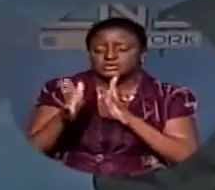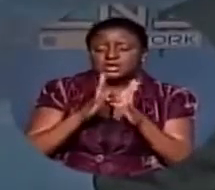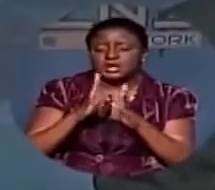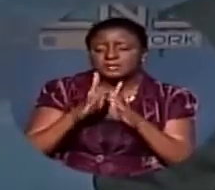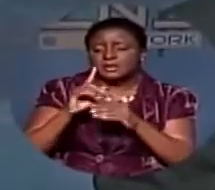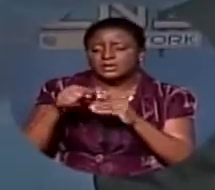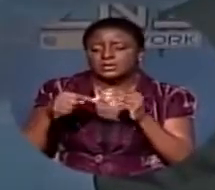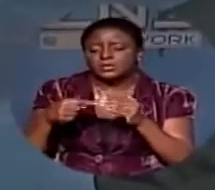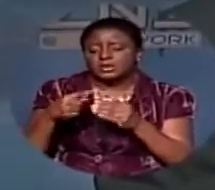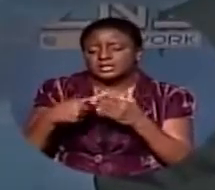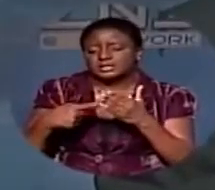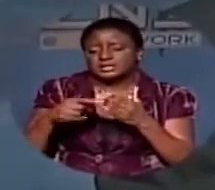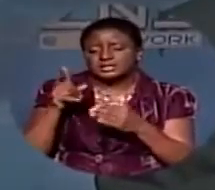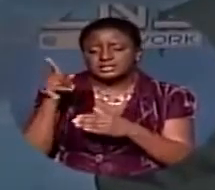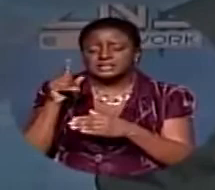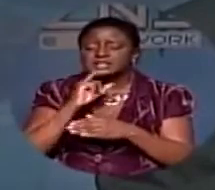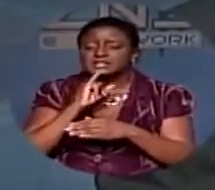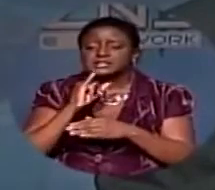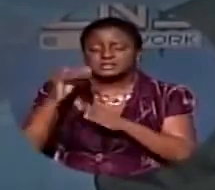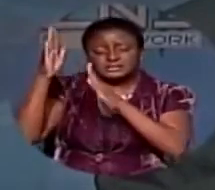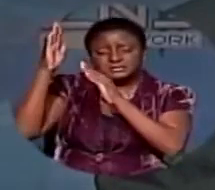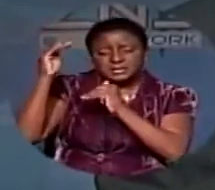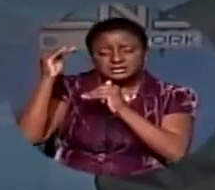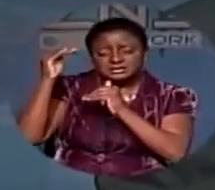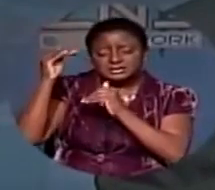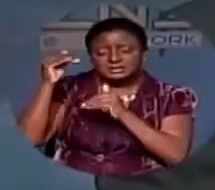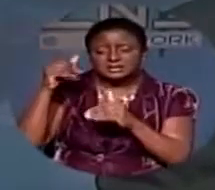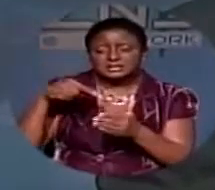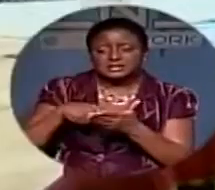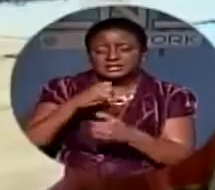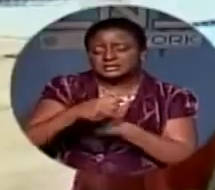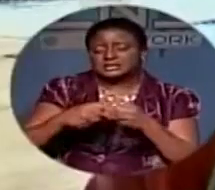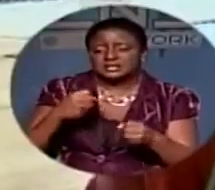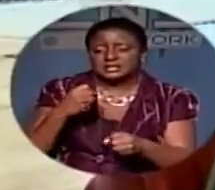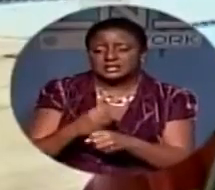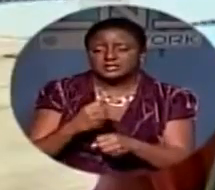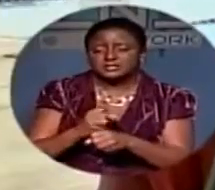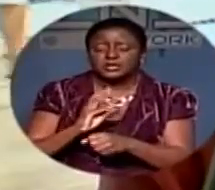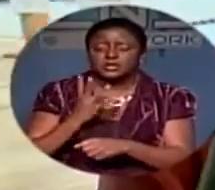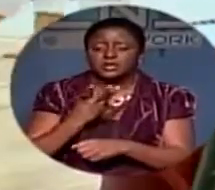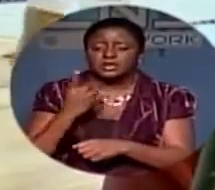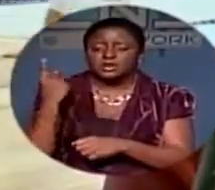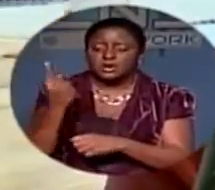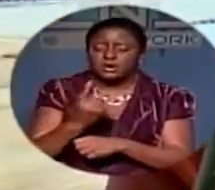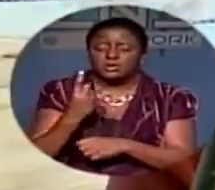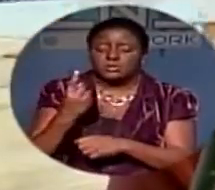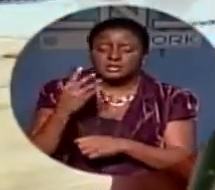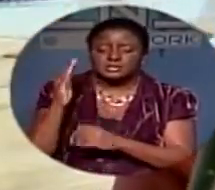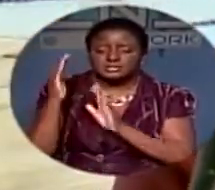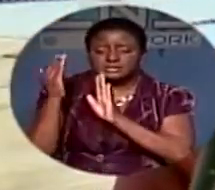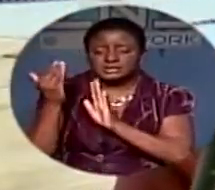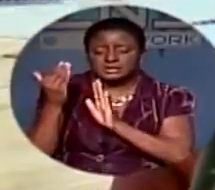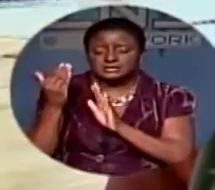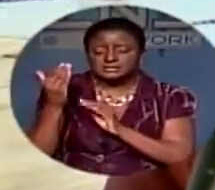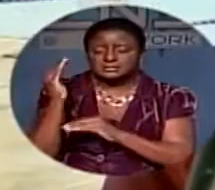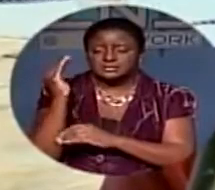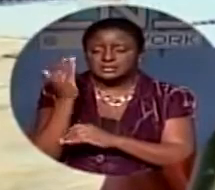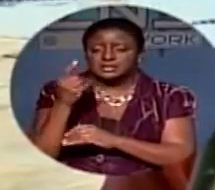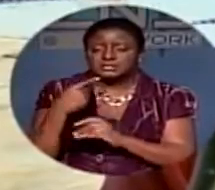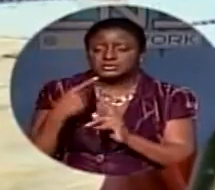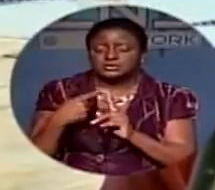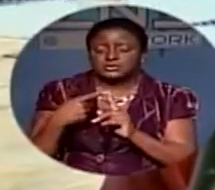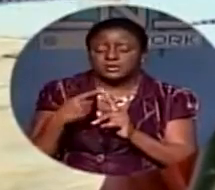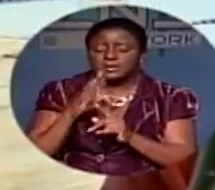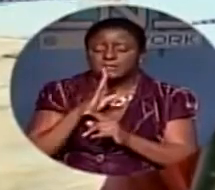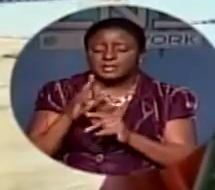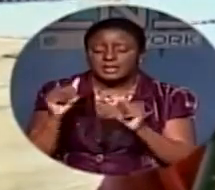what he's expecting heading into this year's championships. We've always seemed to be able to step up a little bit more than the actual going in and